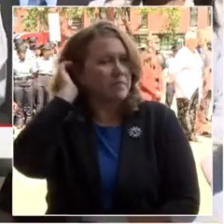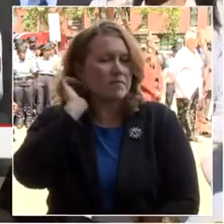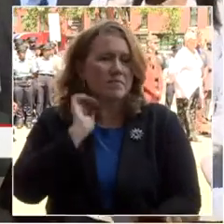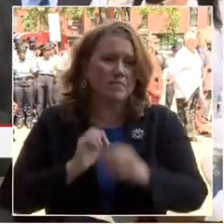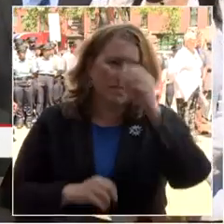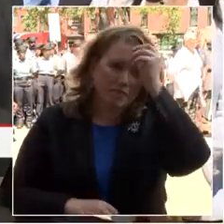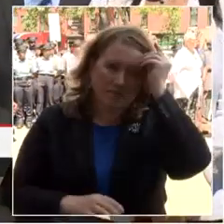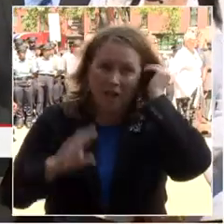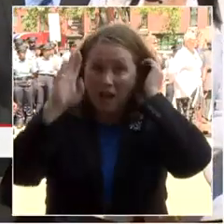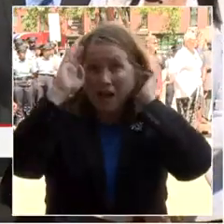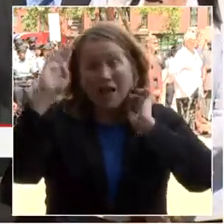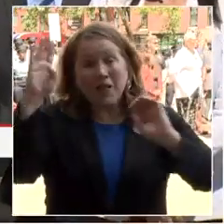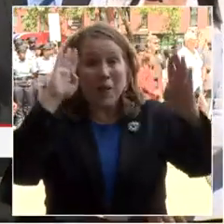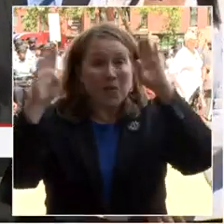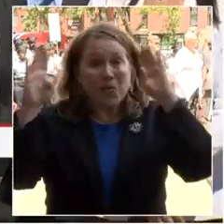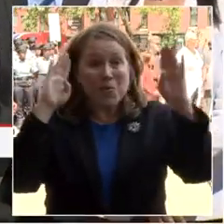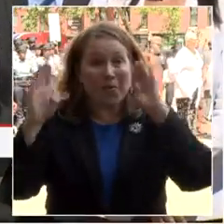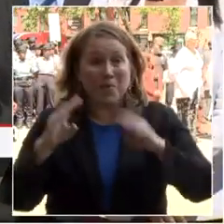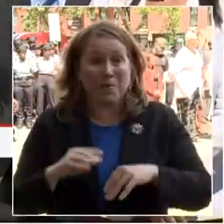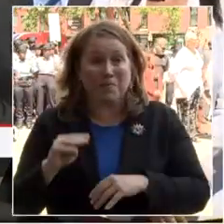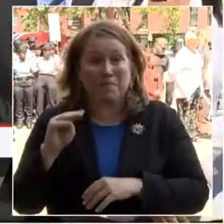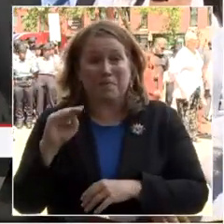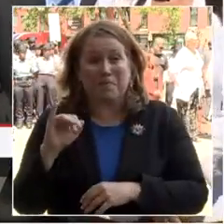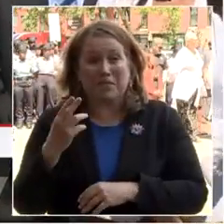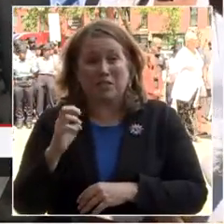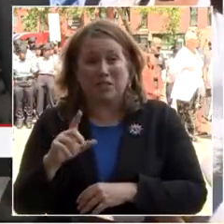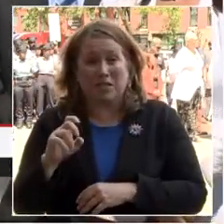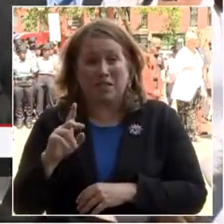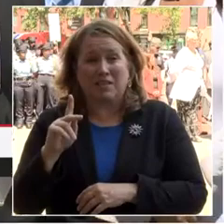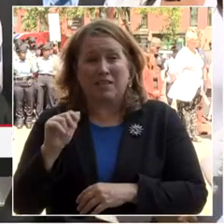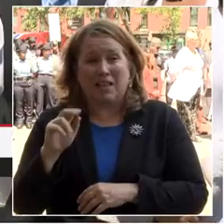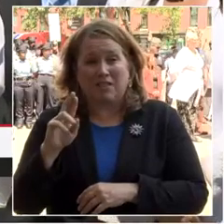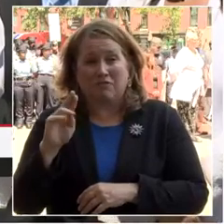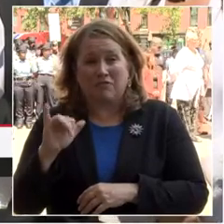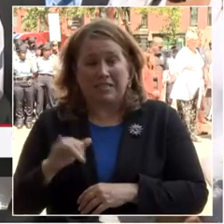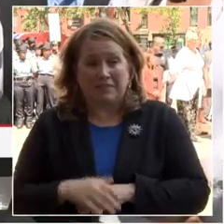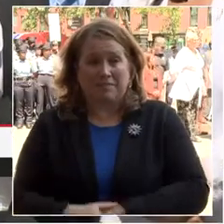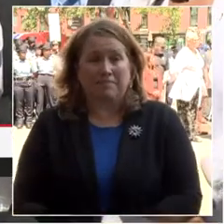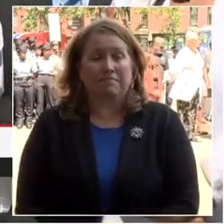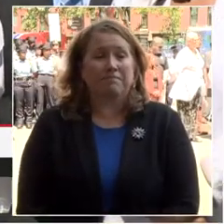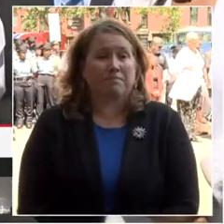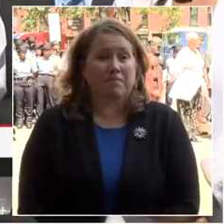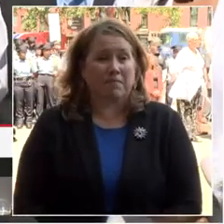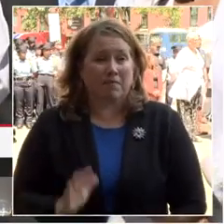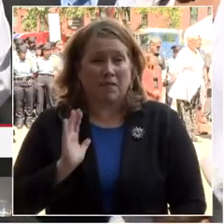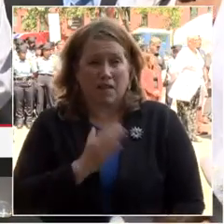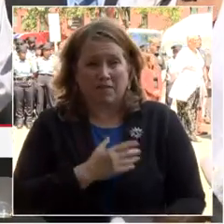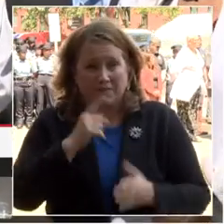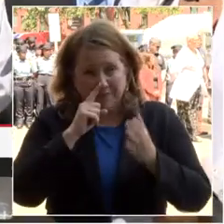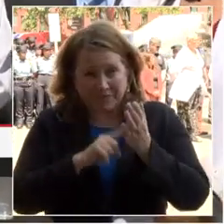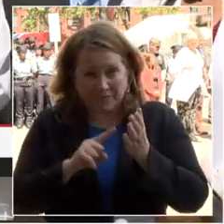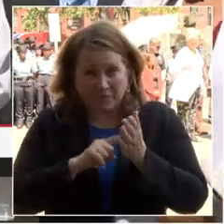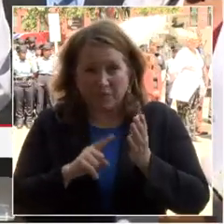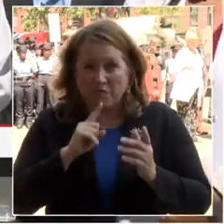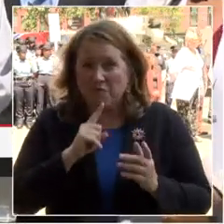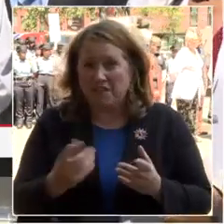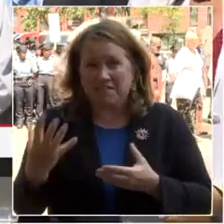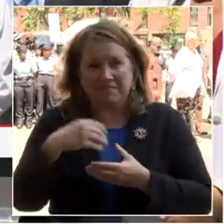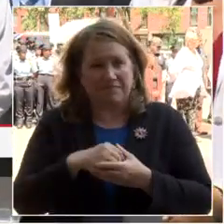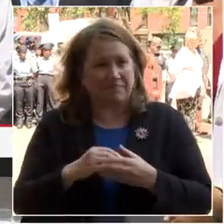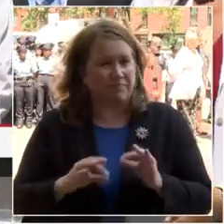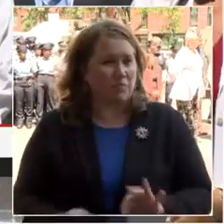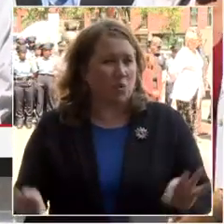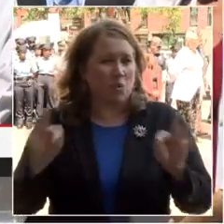Hello, I'm Mitchell Canry, Fire Marshal for the District of Columbia. Our inspectors and investigators play a vital role in the Nightlife Task Force and the